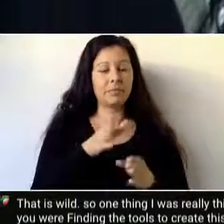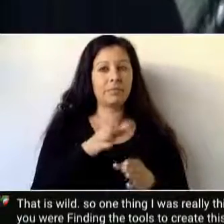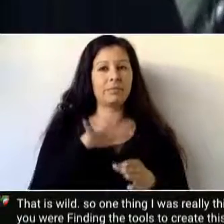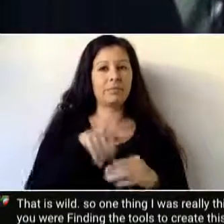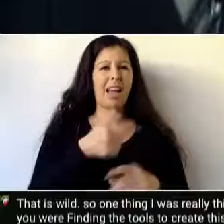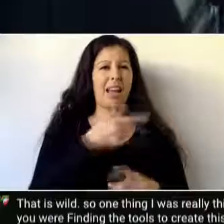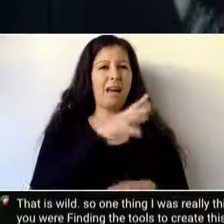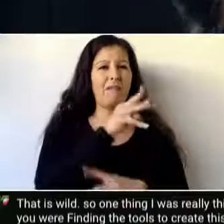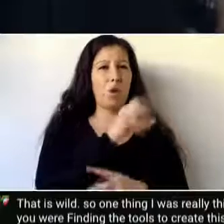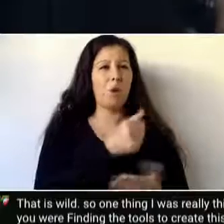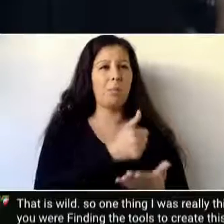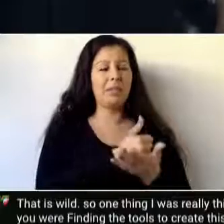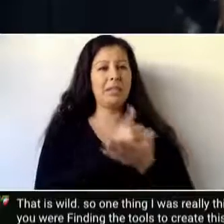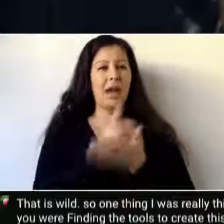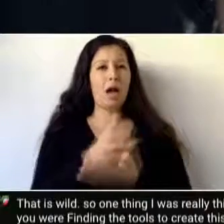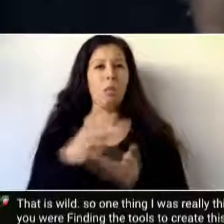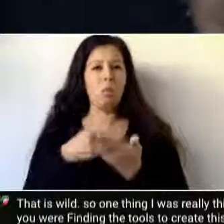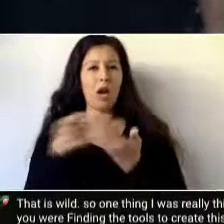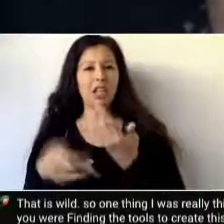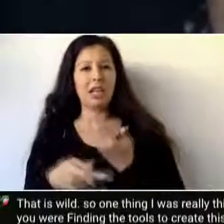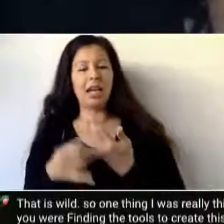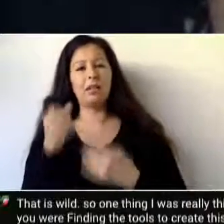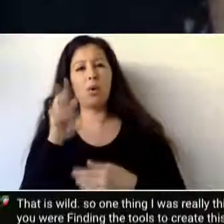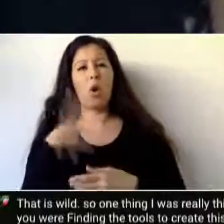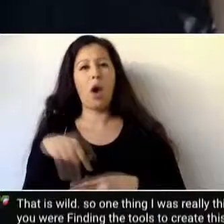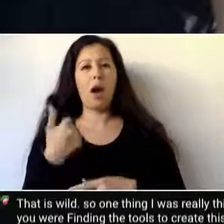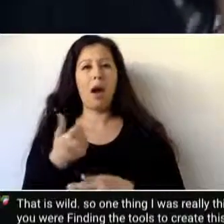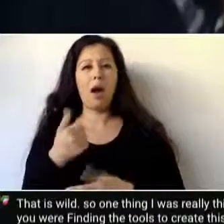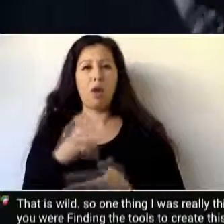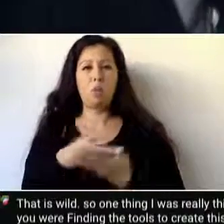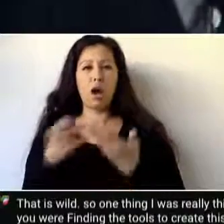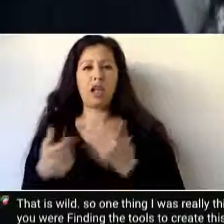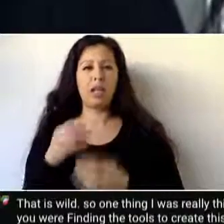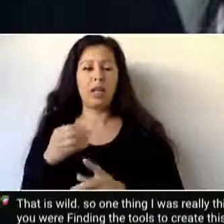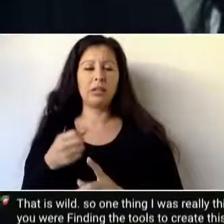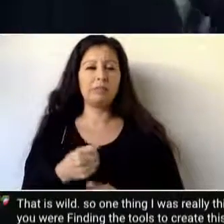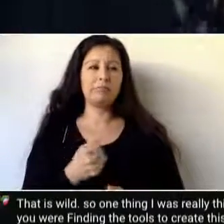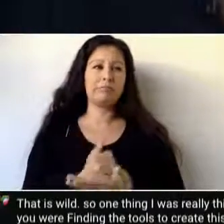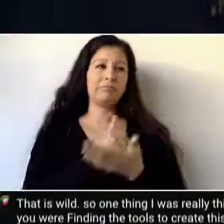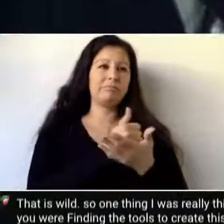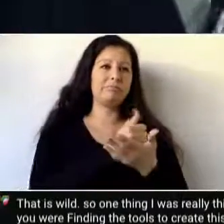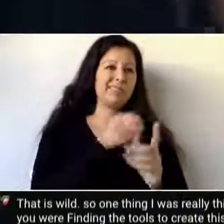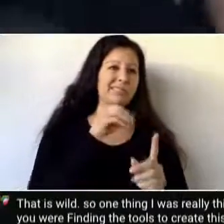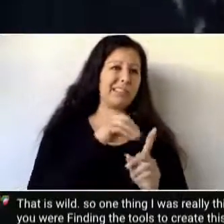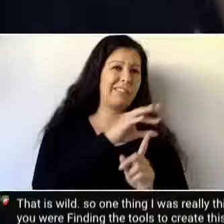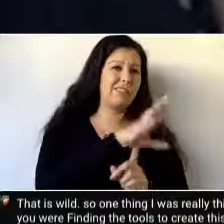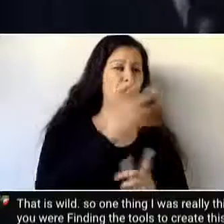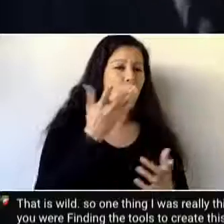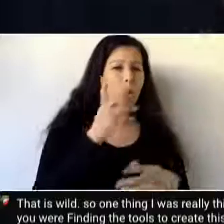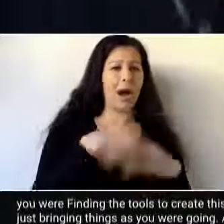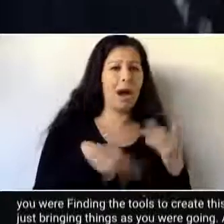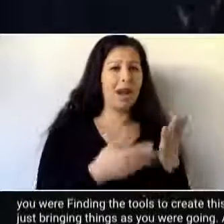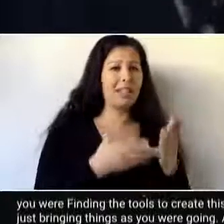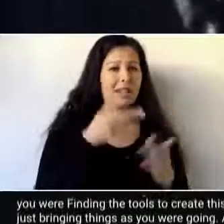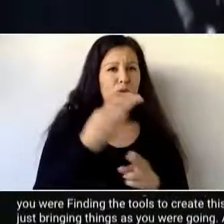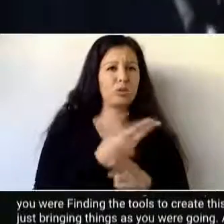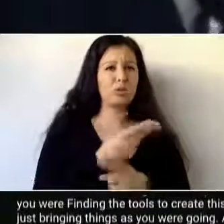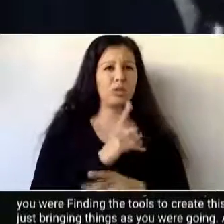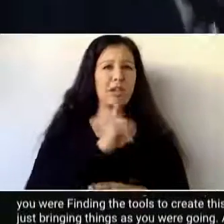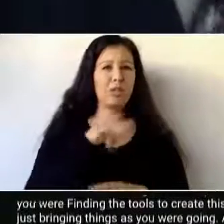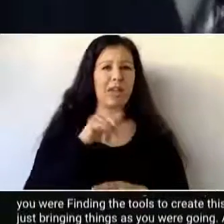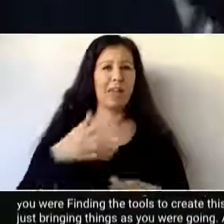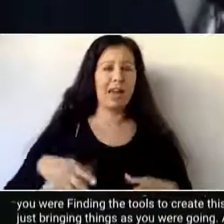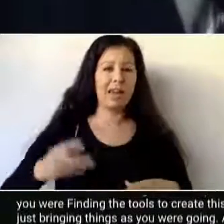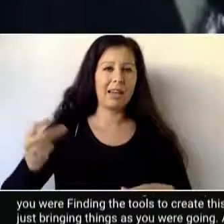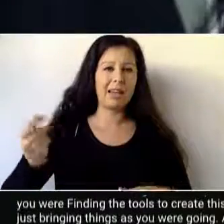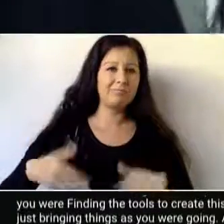project informs, like, what technology you're using? I'm sure as all this kind of accelerates, that